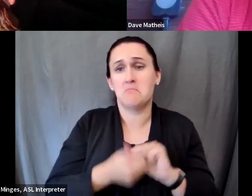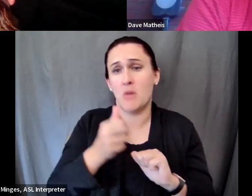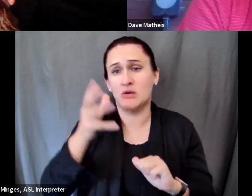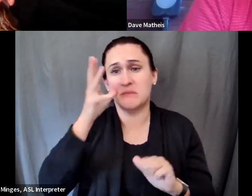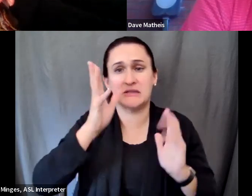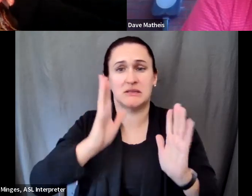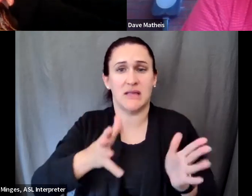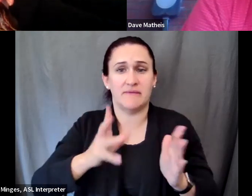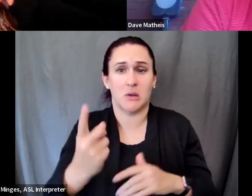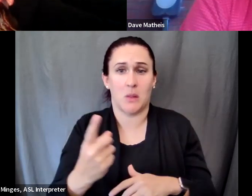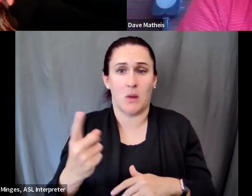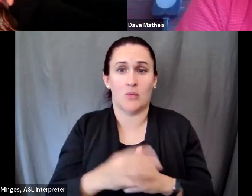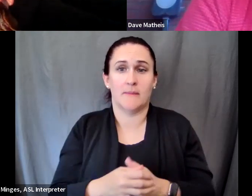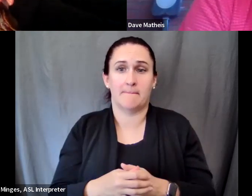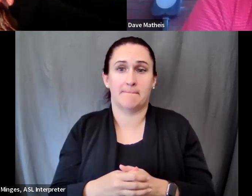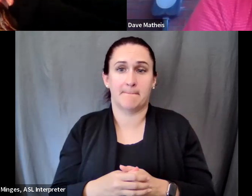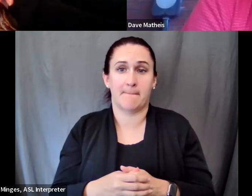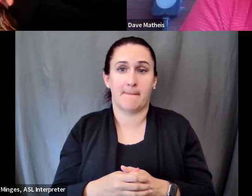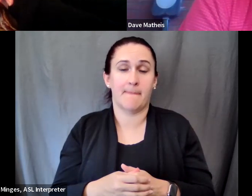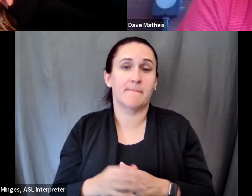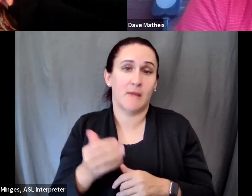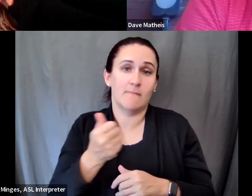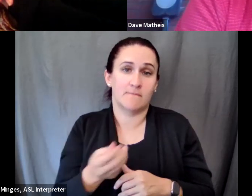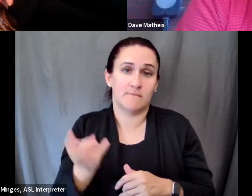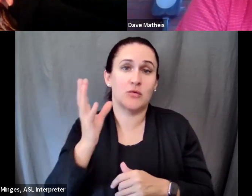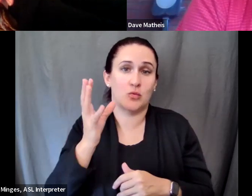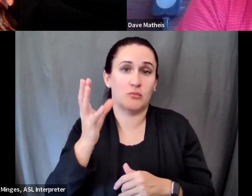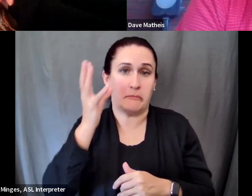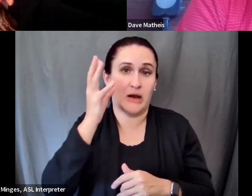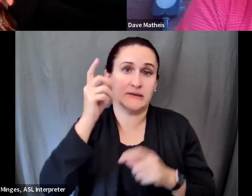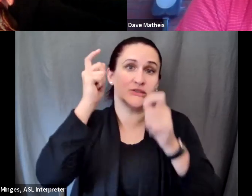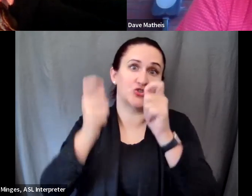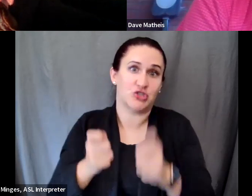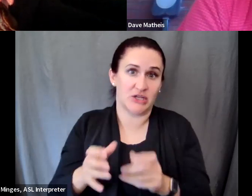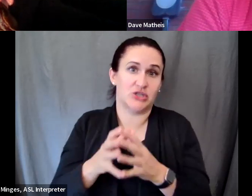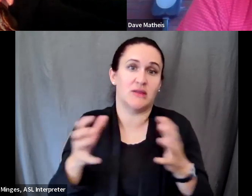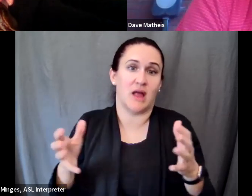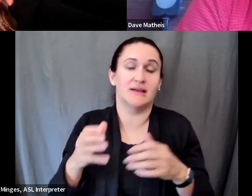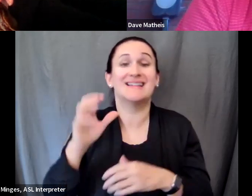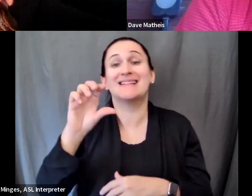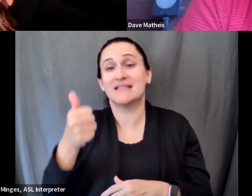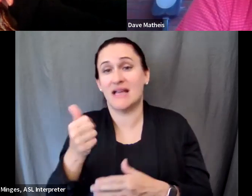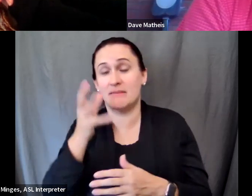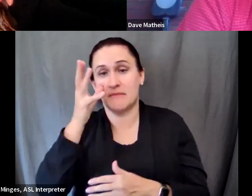alone. A couple of parents made some significant changes. 10